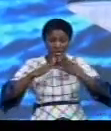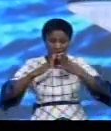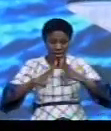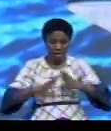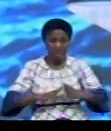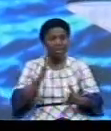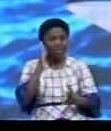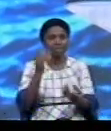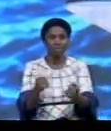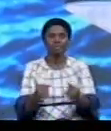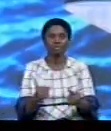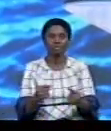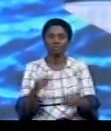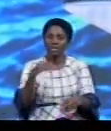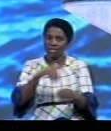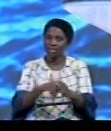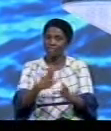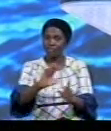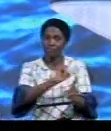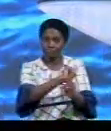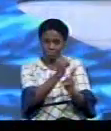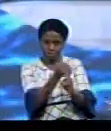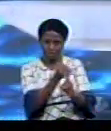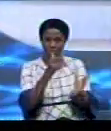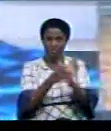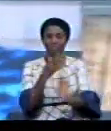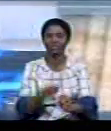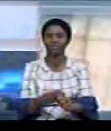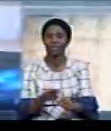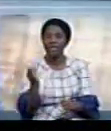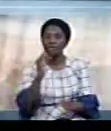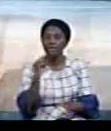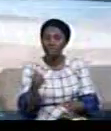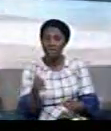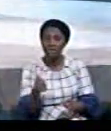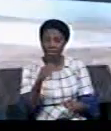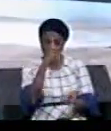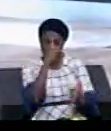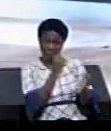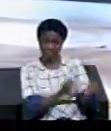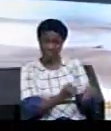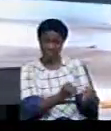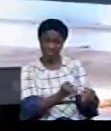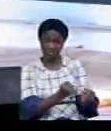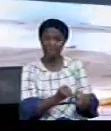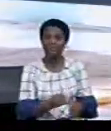come in your situation. There is a faith that